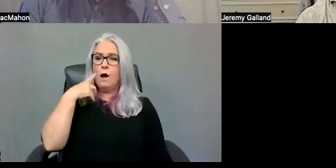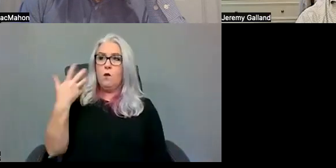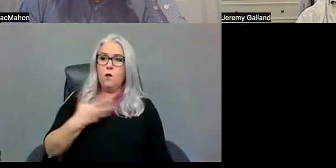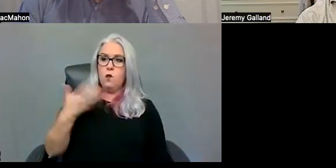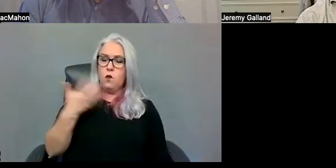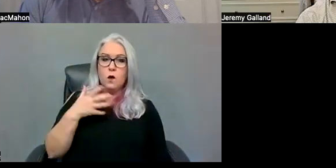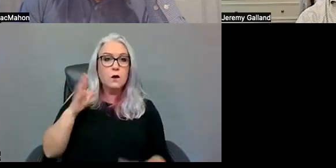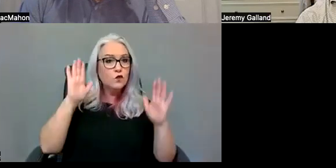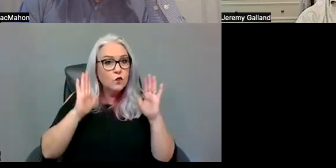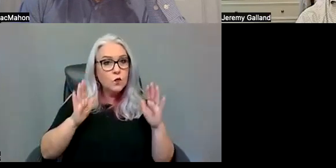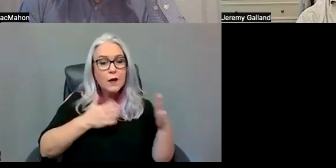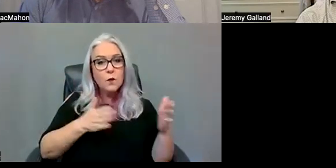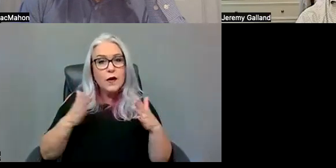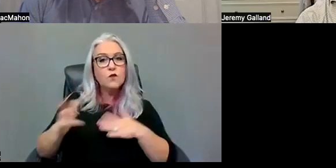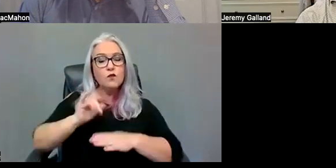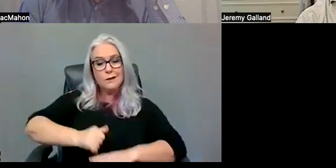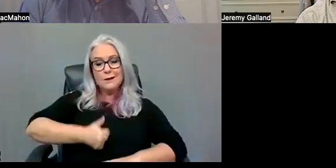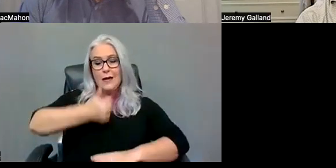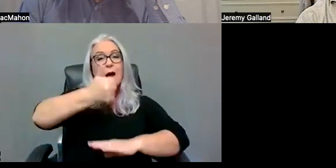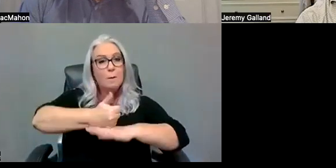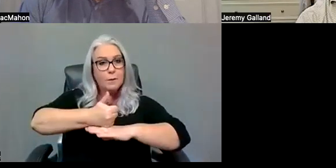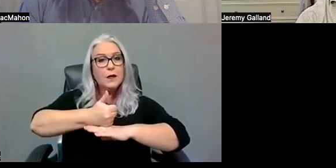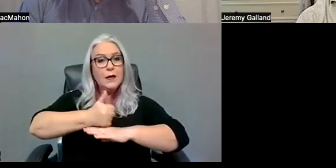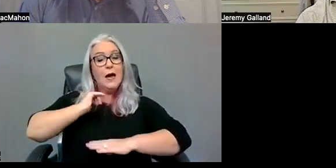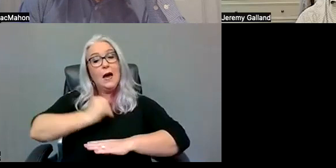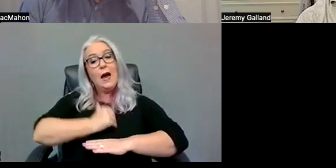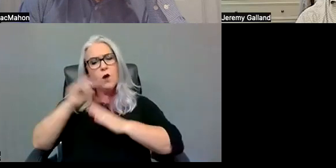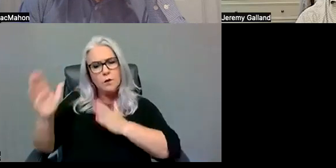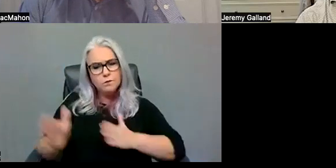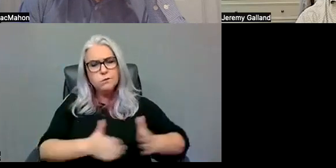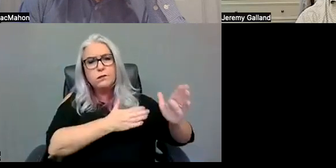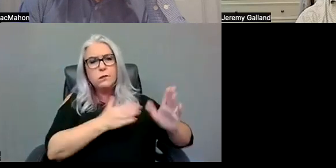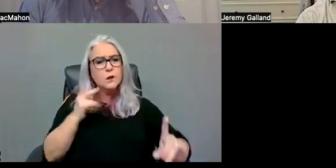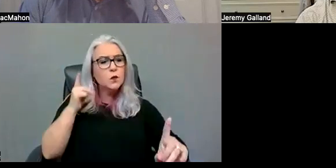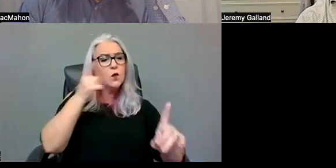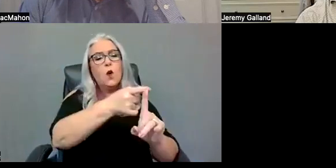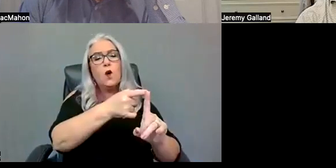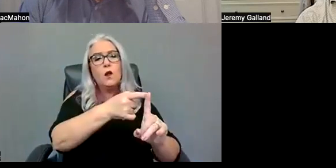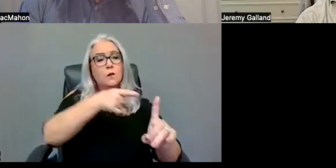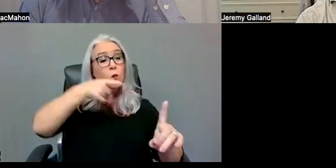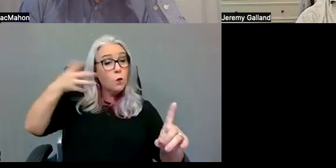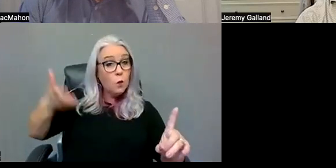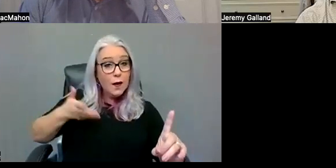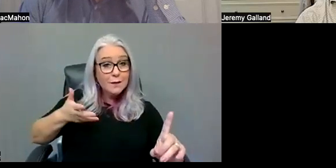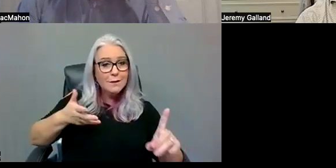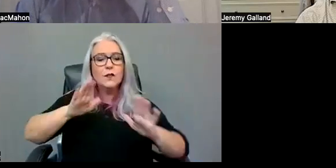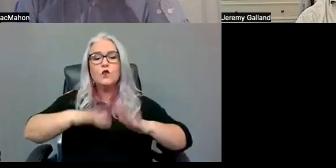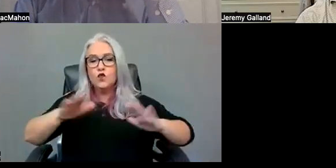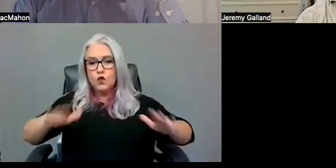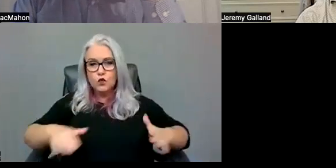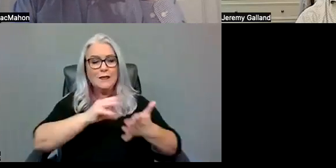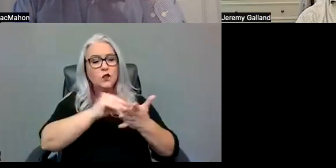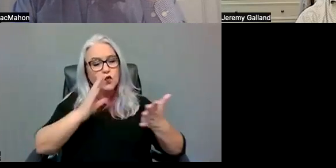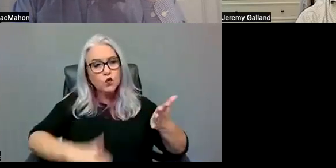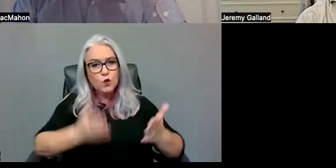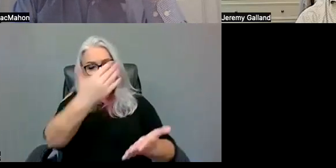strategic plan that was child-centered, everything kind of about kids and through kids. And that's how we decide what our